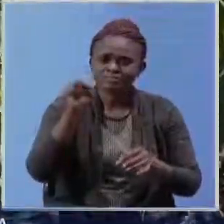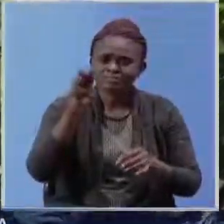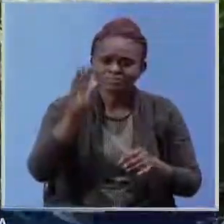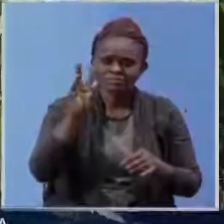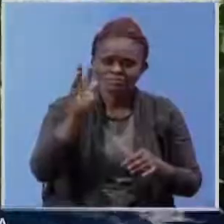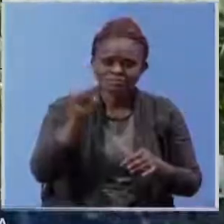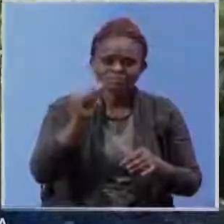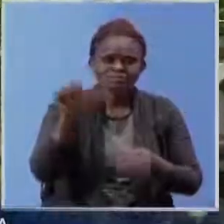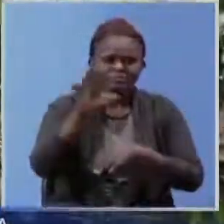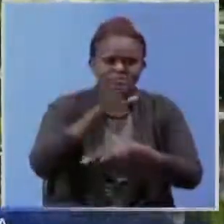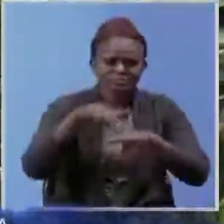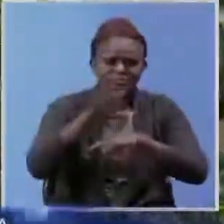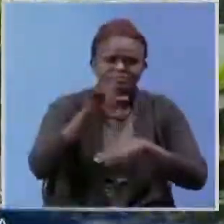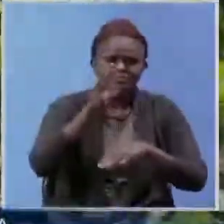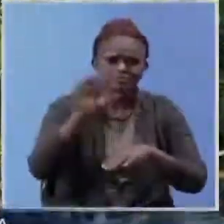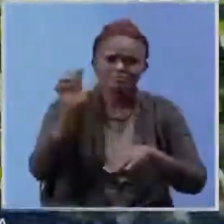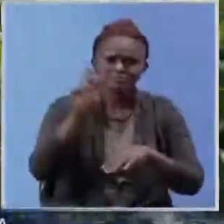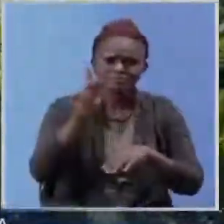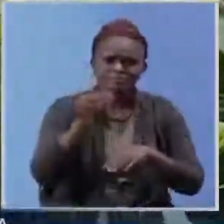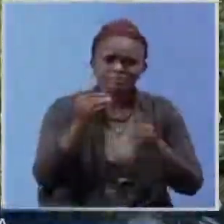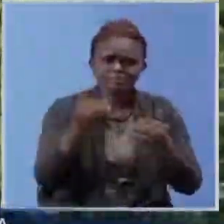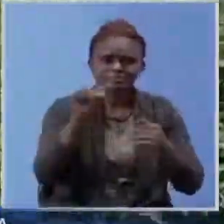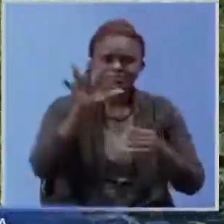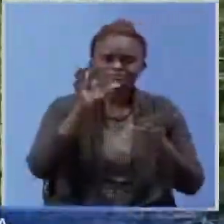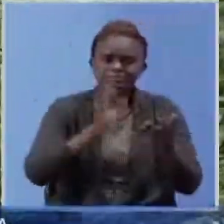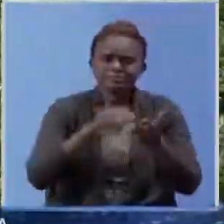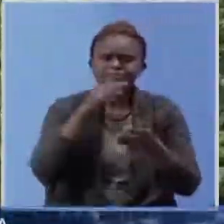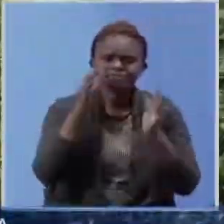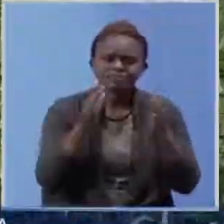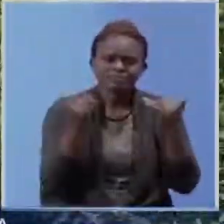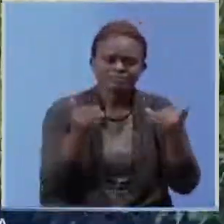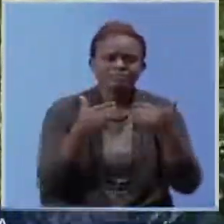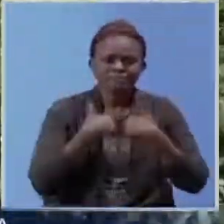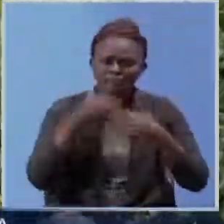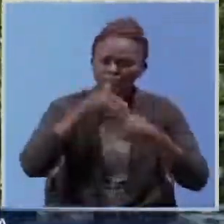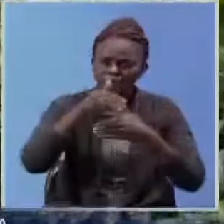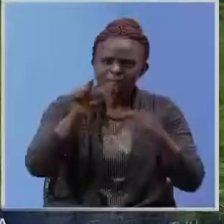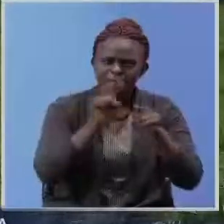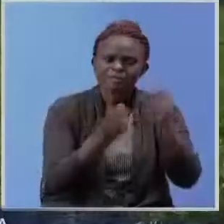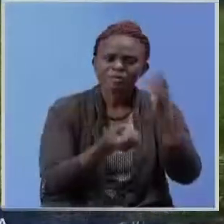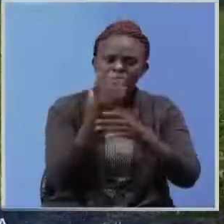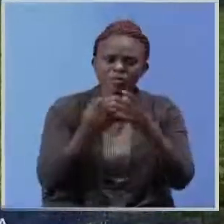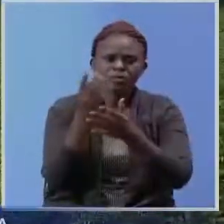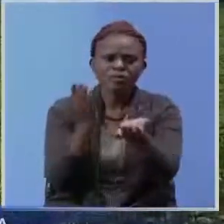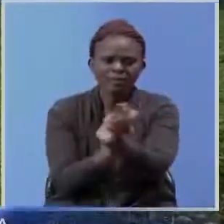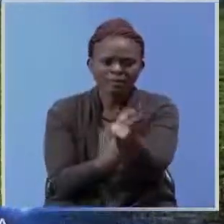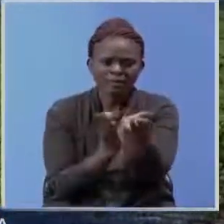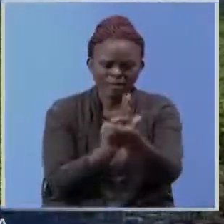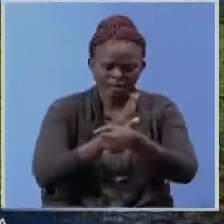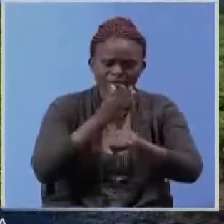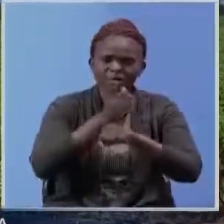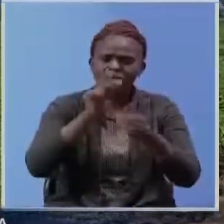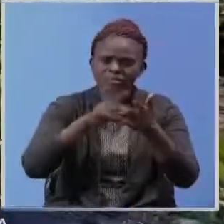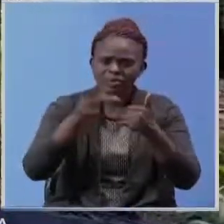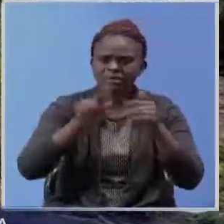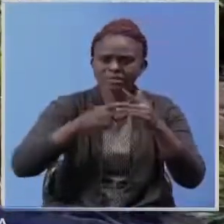farm to over 700 hectares. Over 5,000 smallholder farmers have since been registered to grow cassava since the outgrower scheme was launched